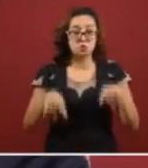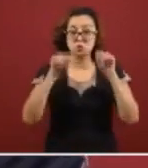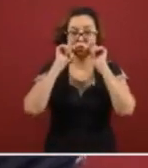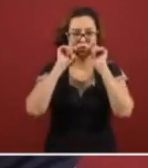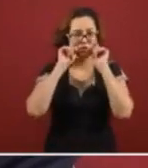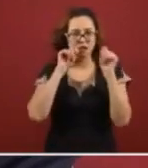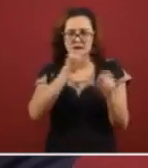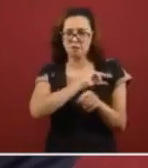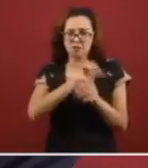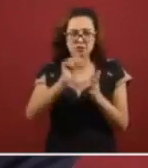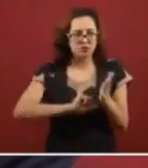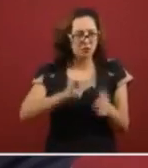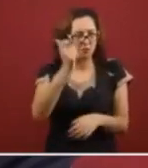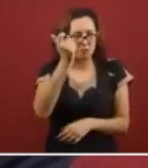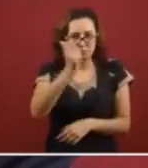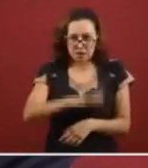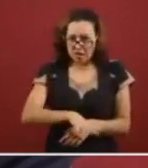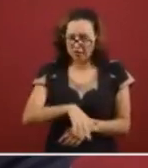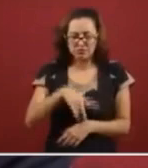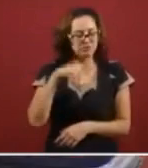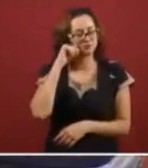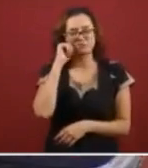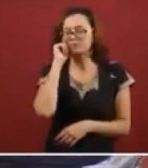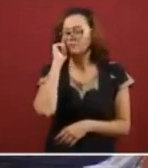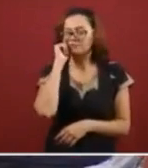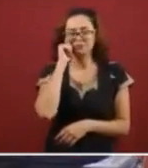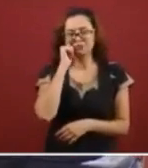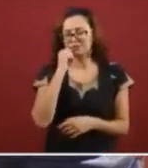Even at how inexpensive they were.